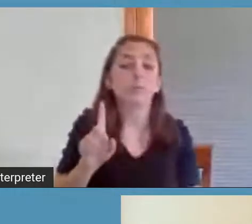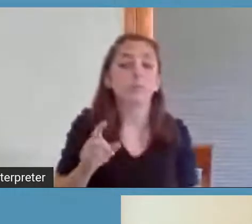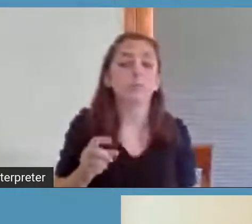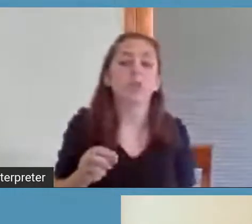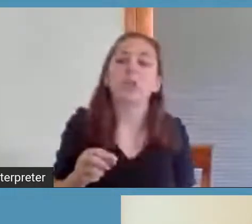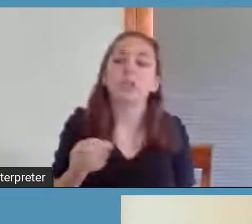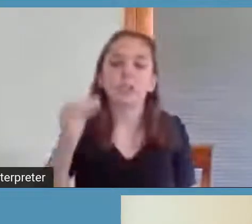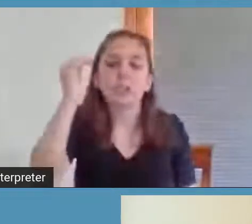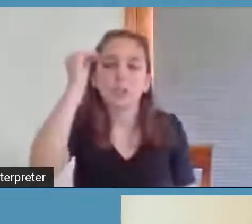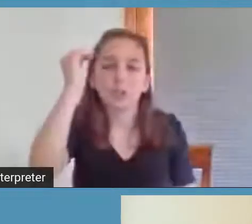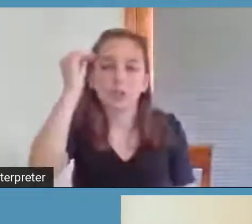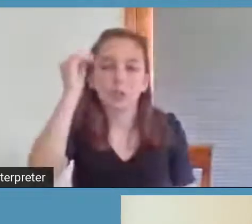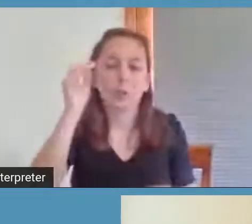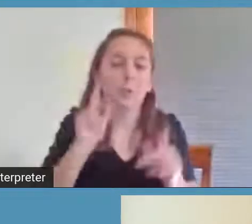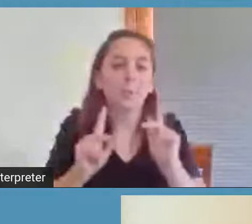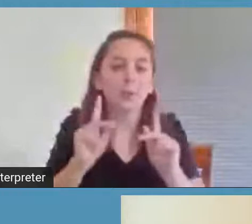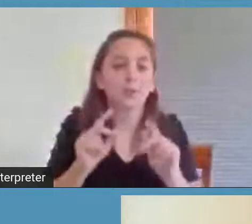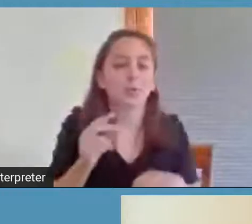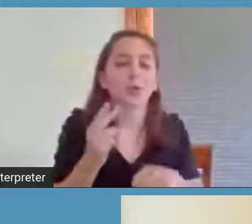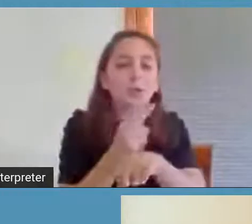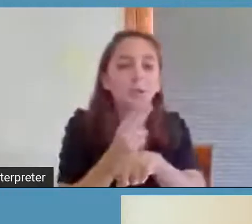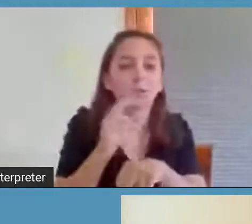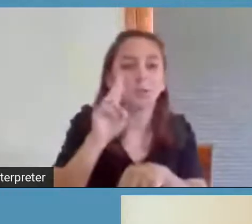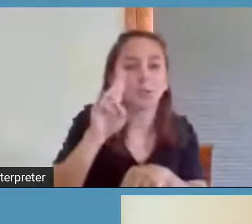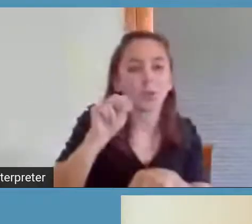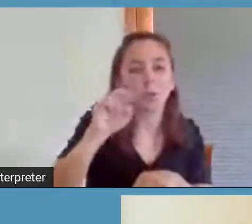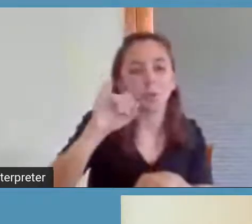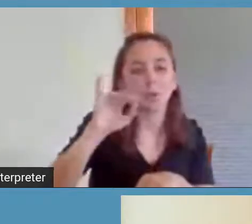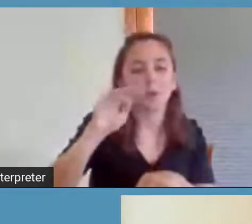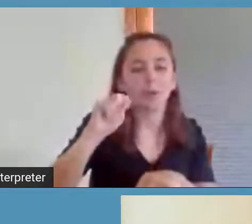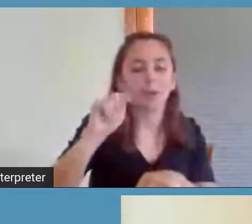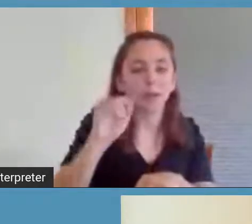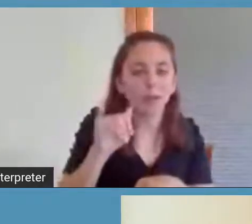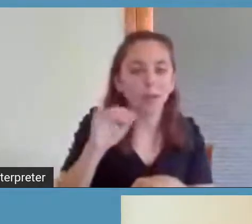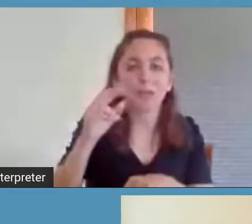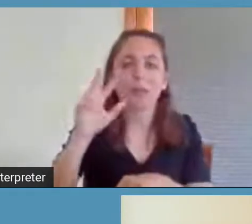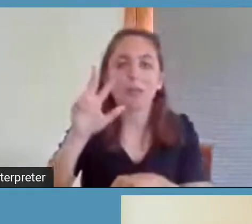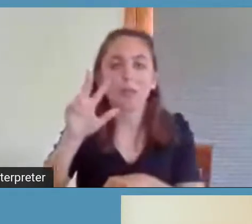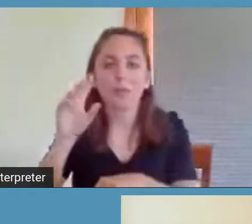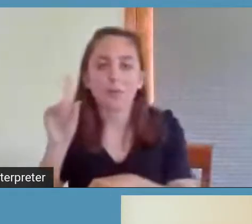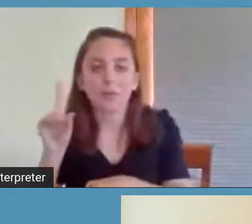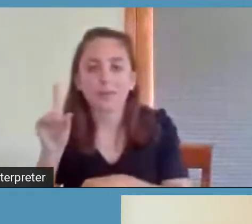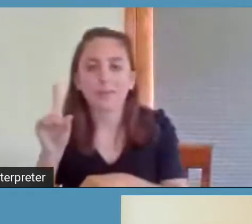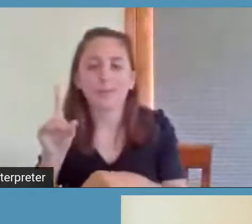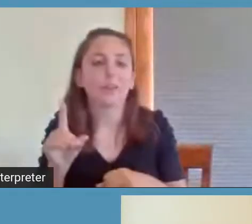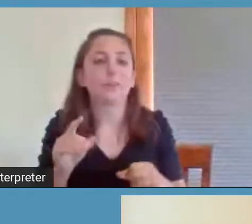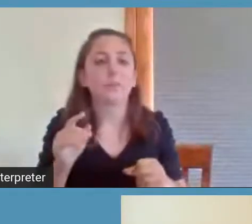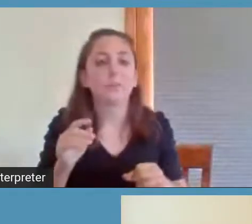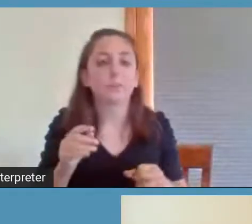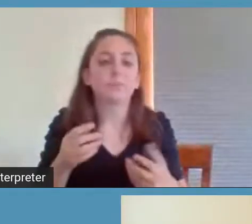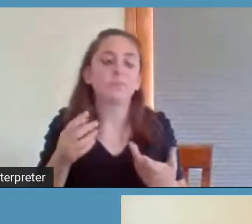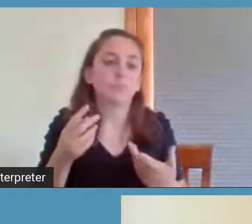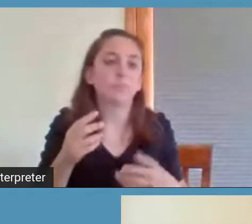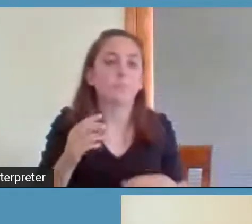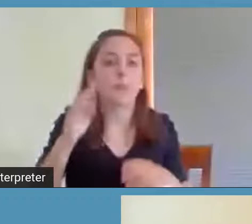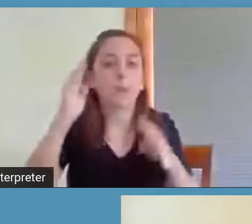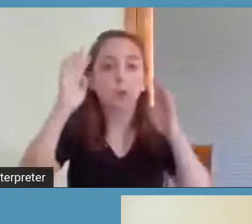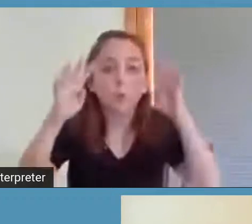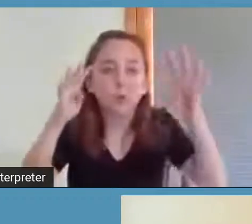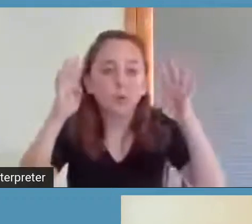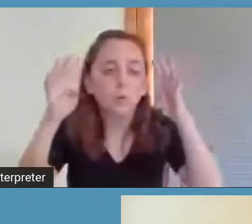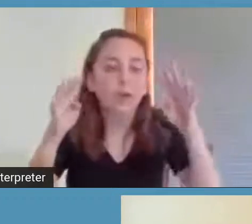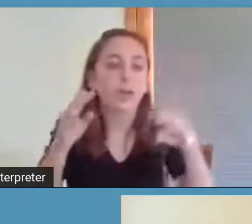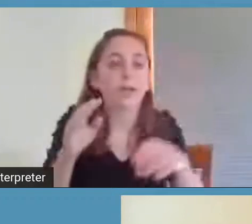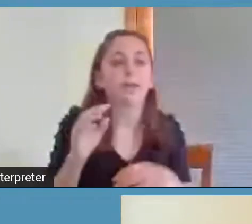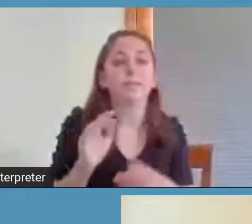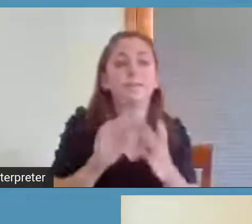like Unity 3D and similar applications to create virtual exhibitions for VR. Great.